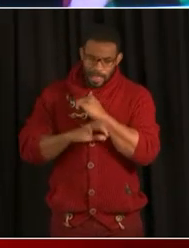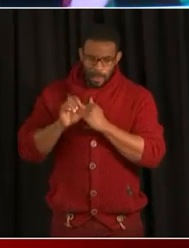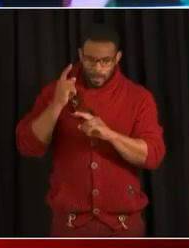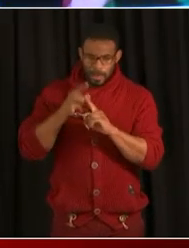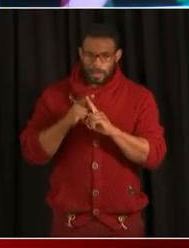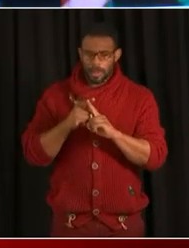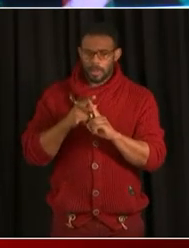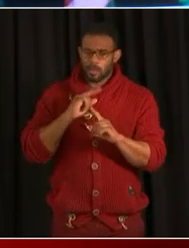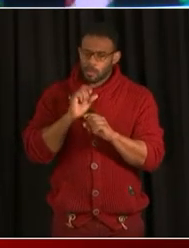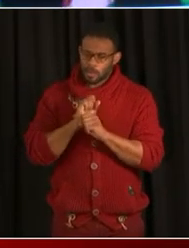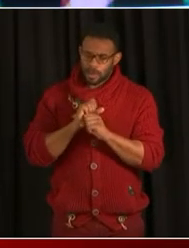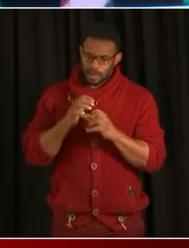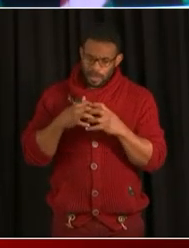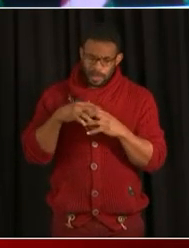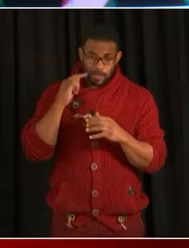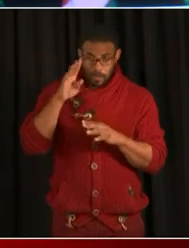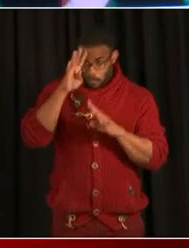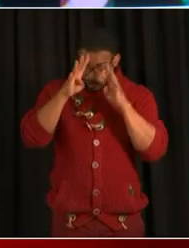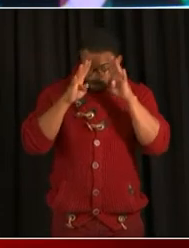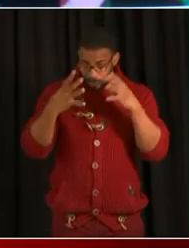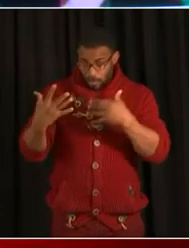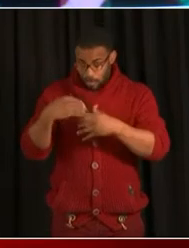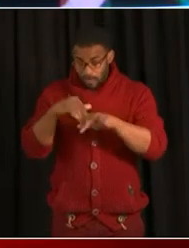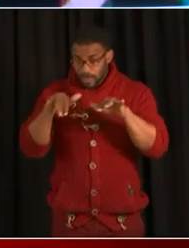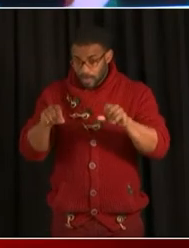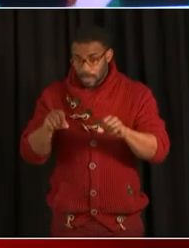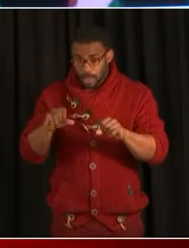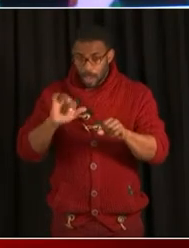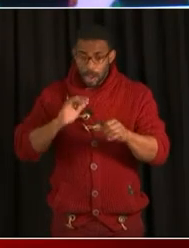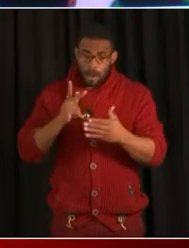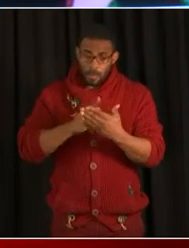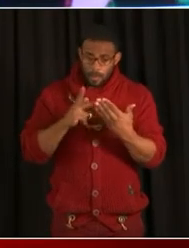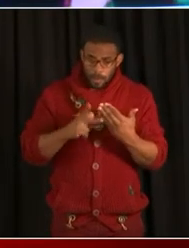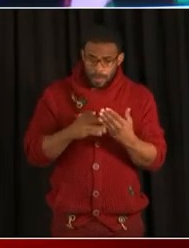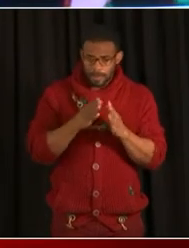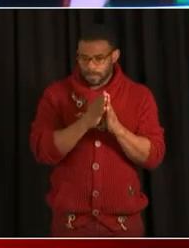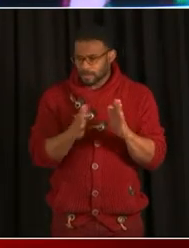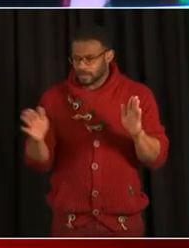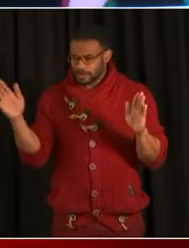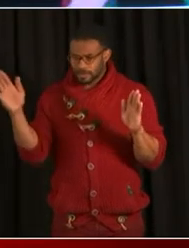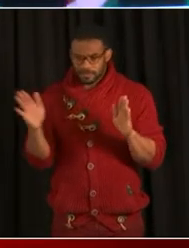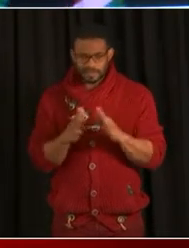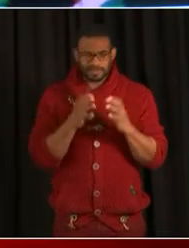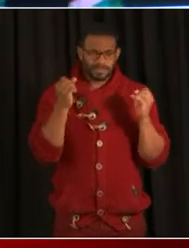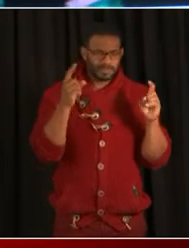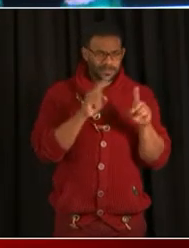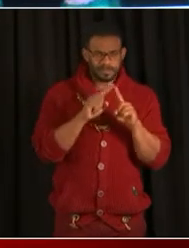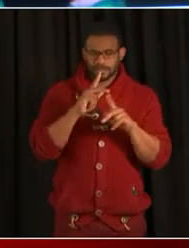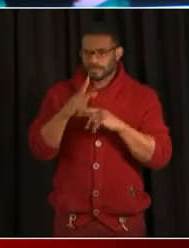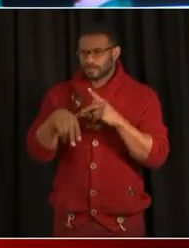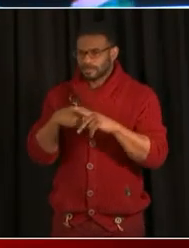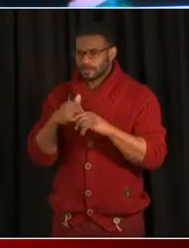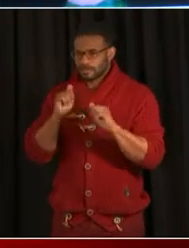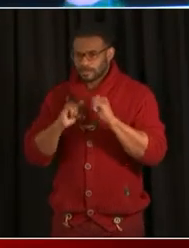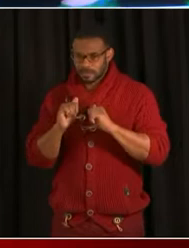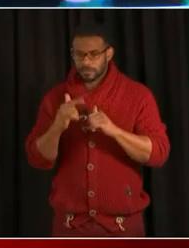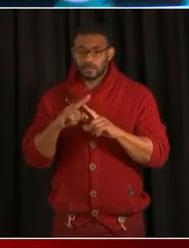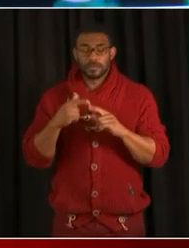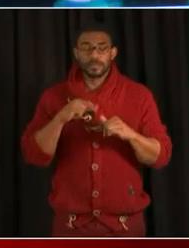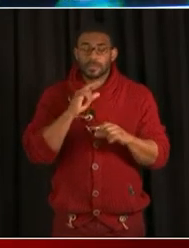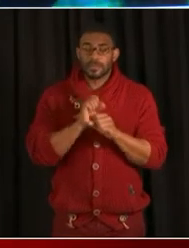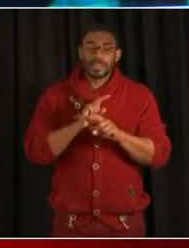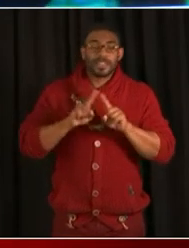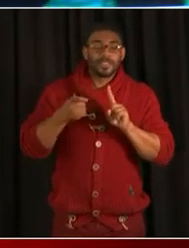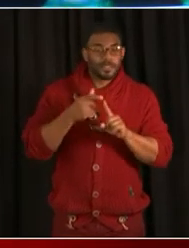We're a real engine for creativity and inclusivity. Our programs span many different types of performances, but